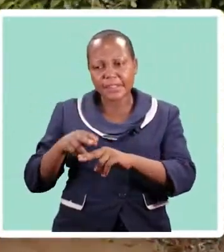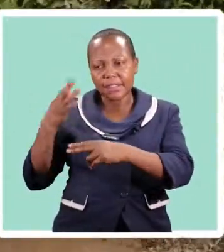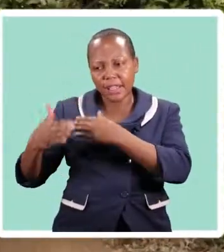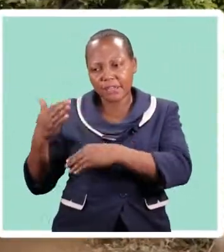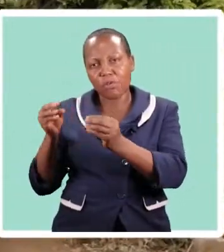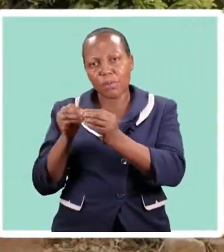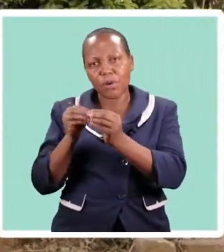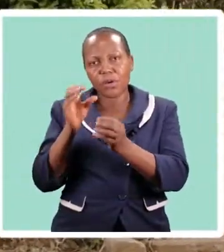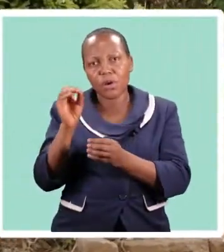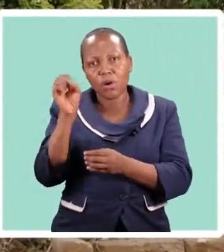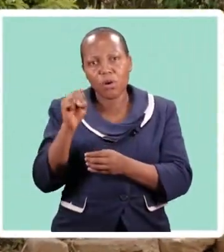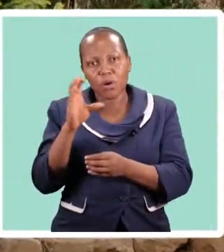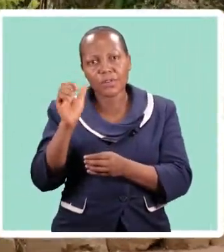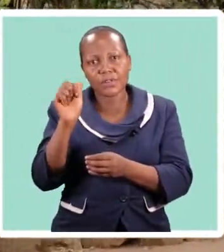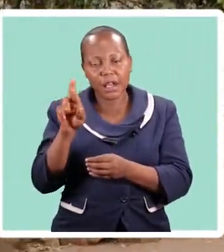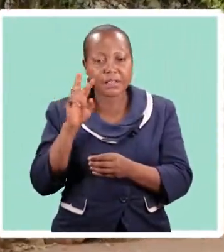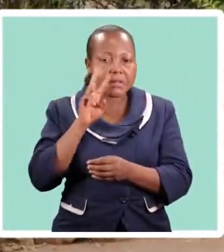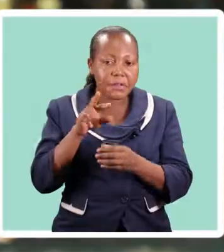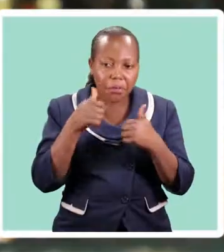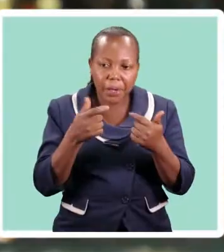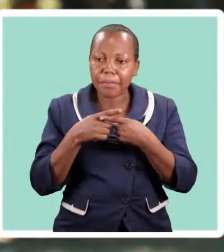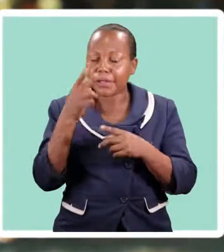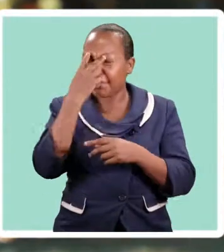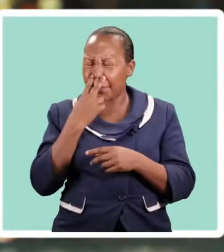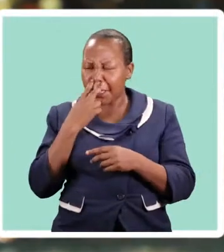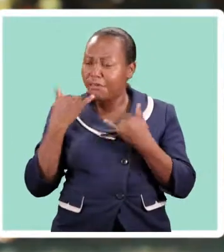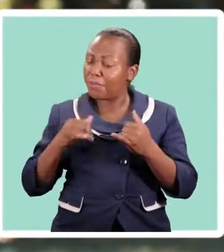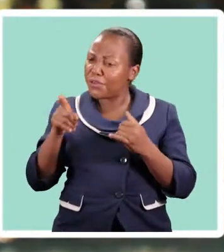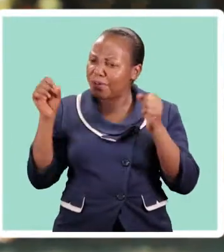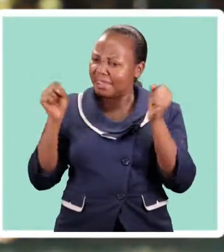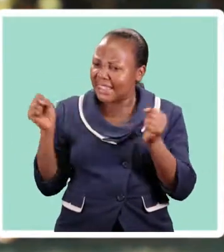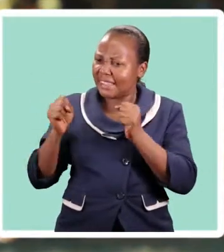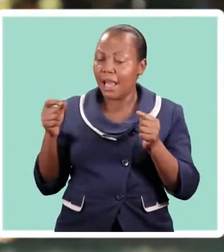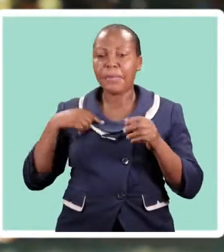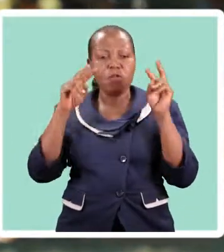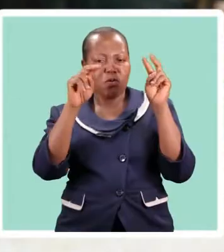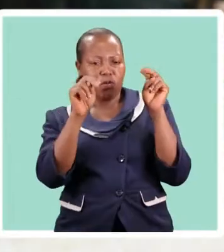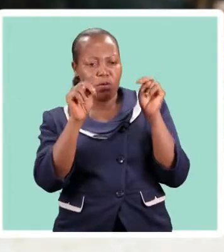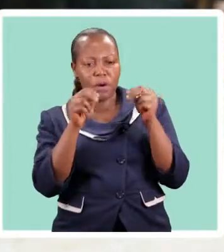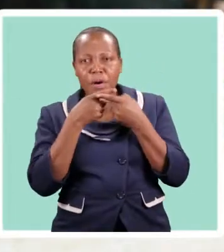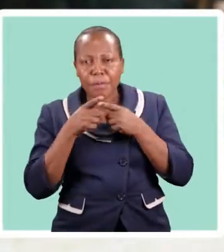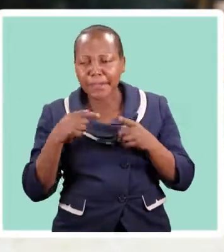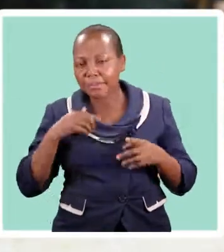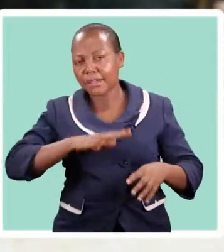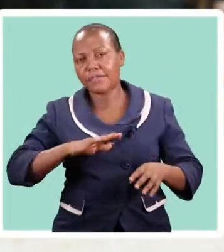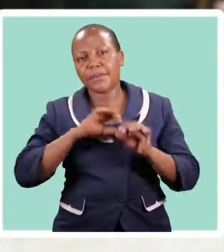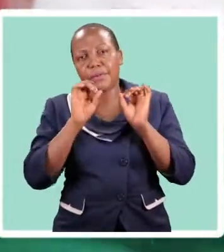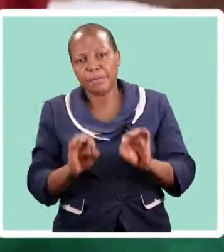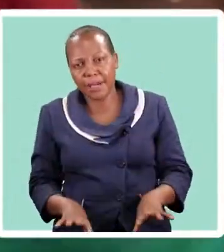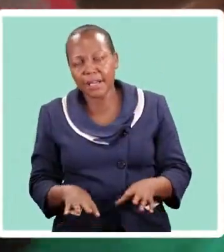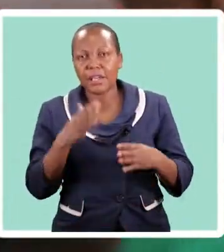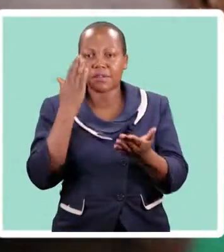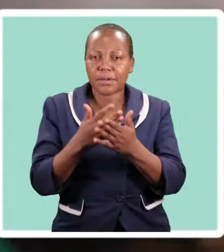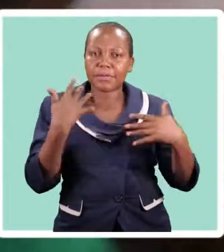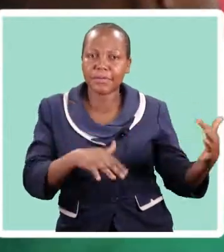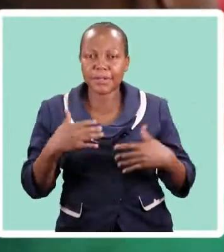next to a boy. Oscar was sighted and I was visually impaired. He said, "You're sick." I said, "I'm not." I was very uncomfortable. I